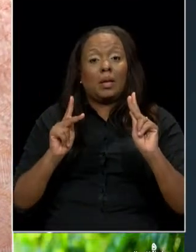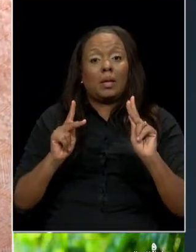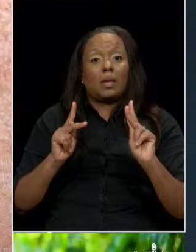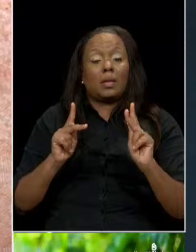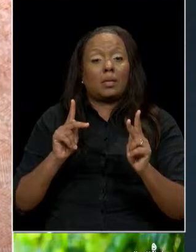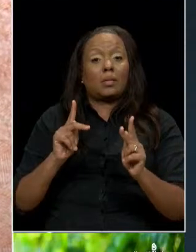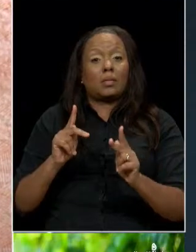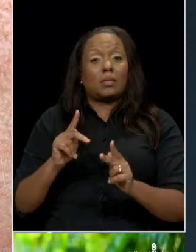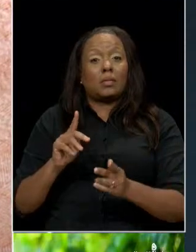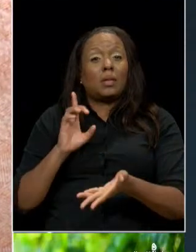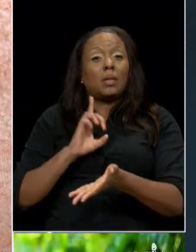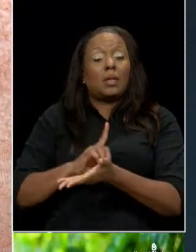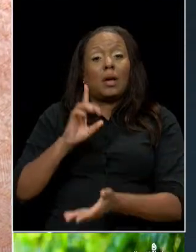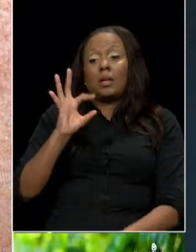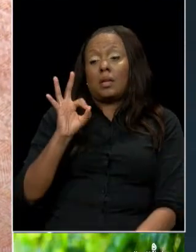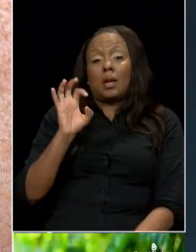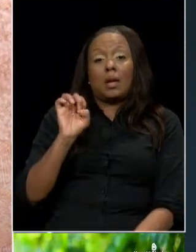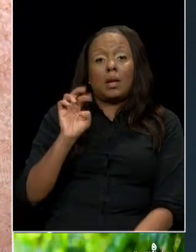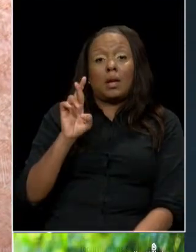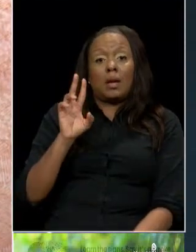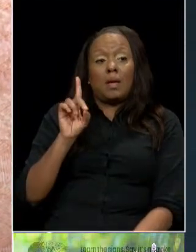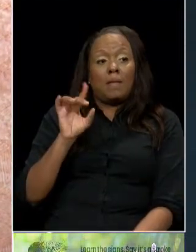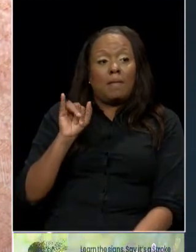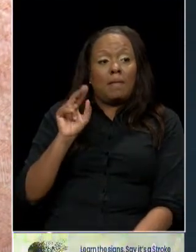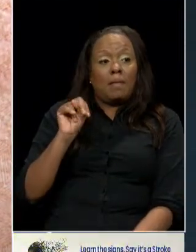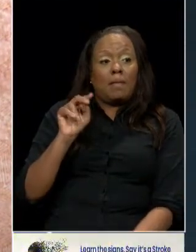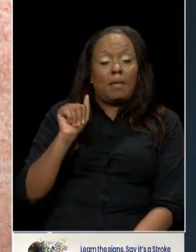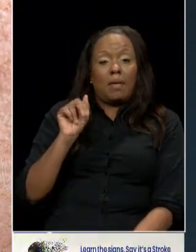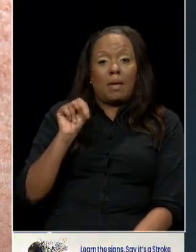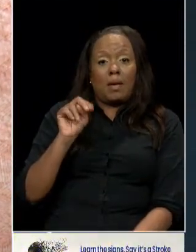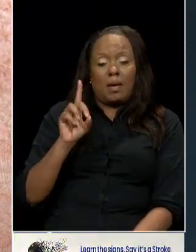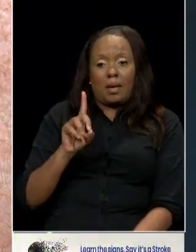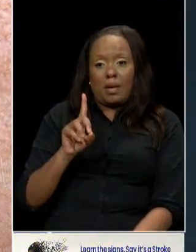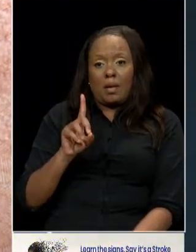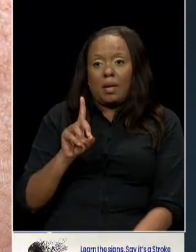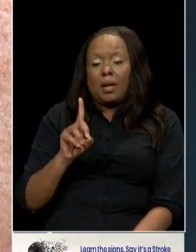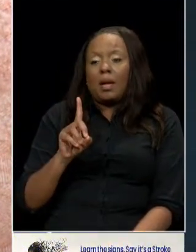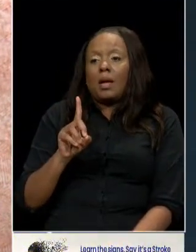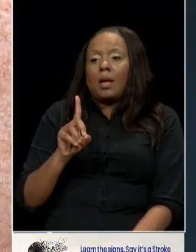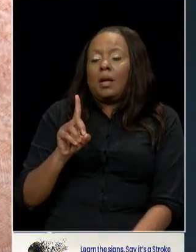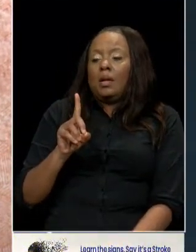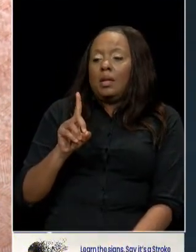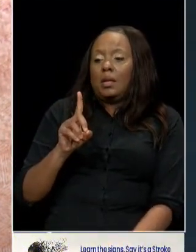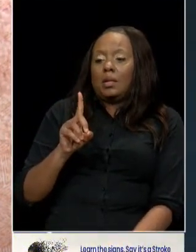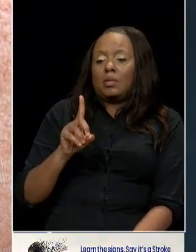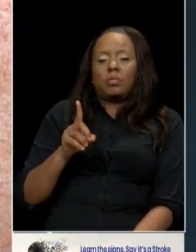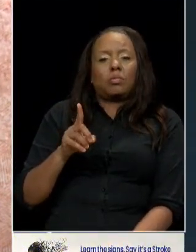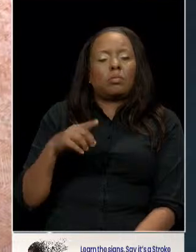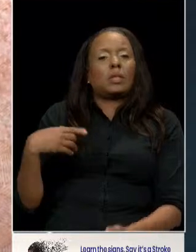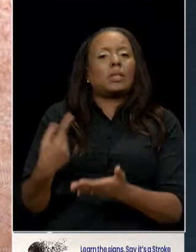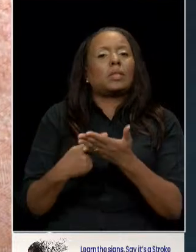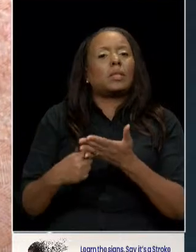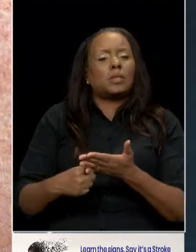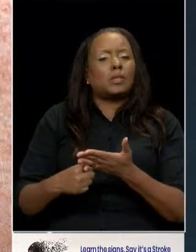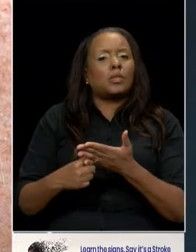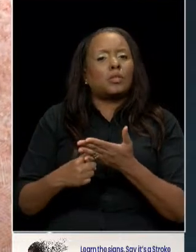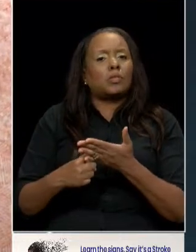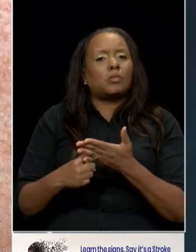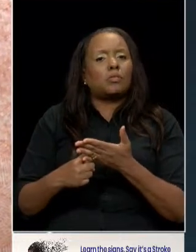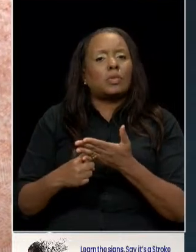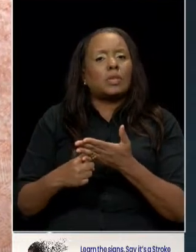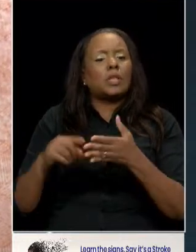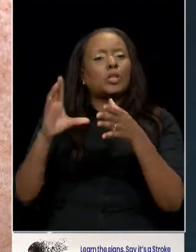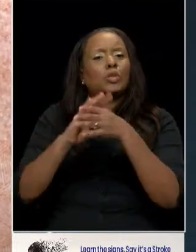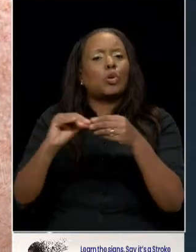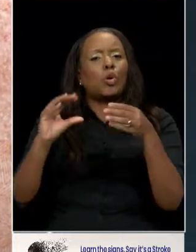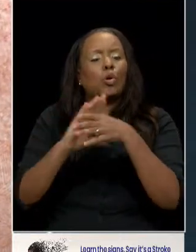said, the the way how he felt about his medical care and what he